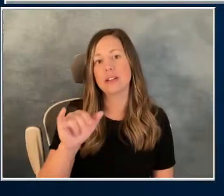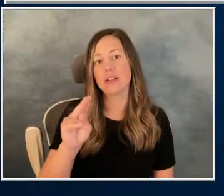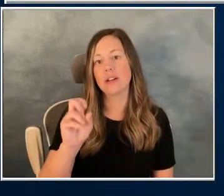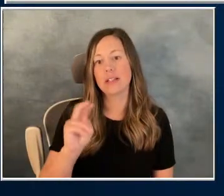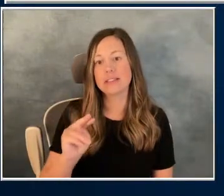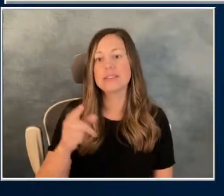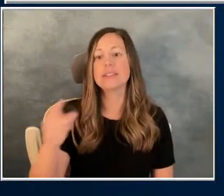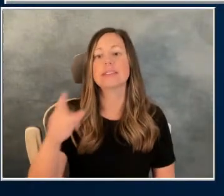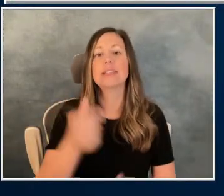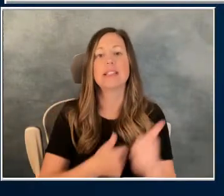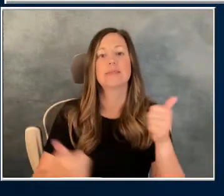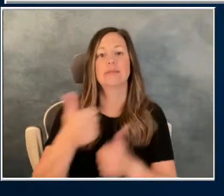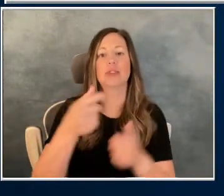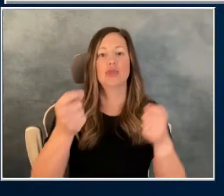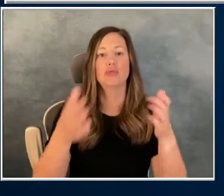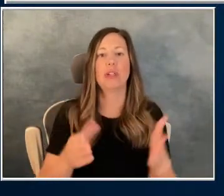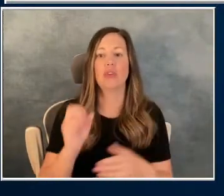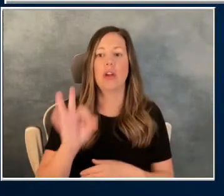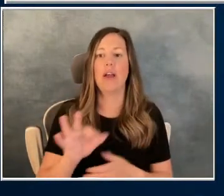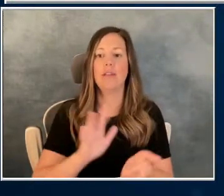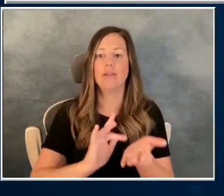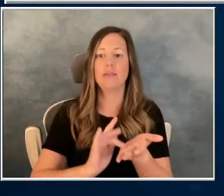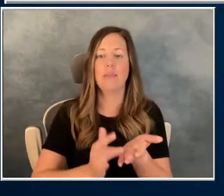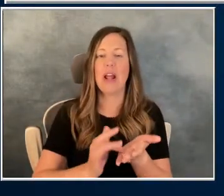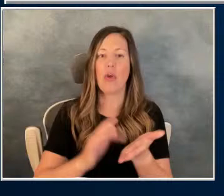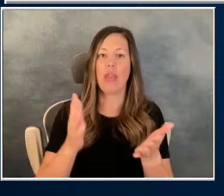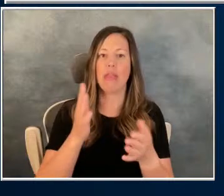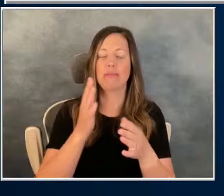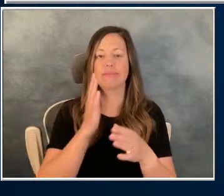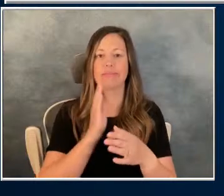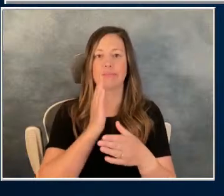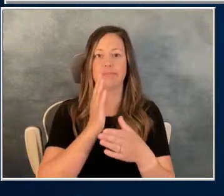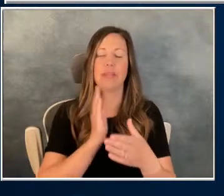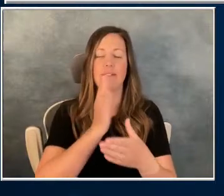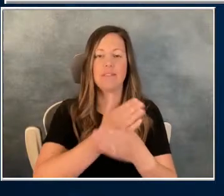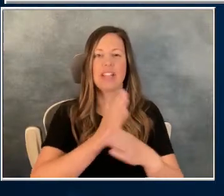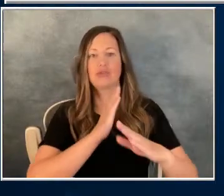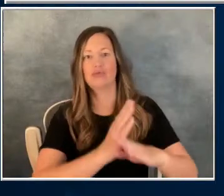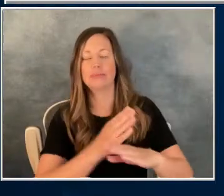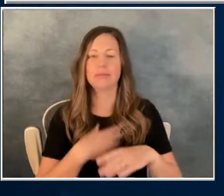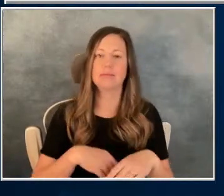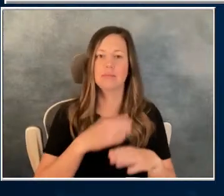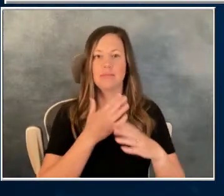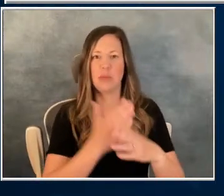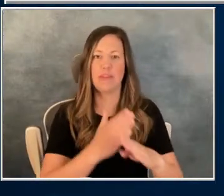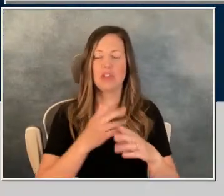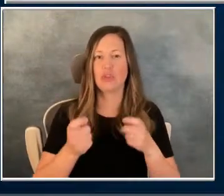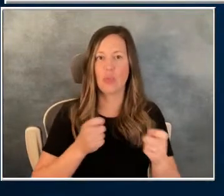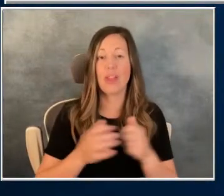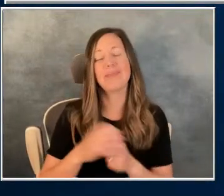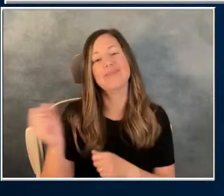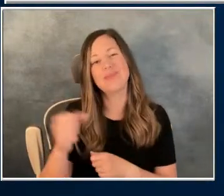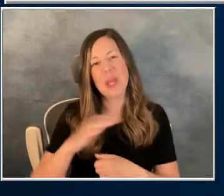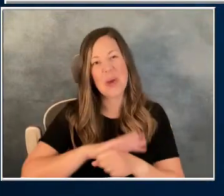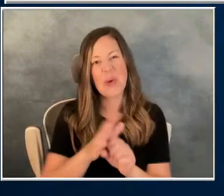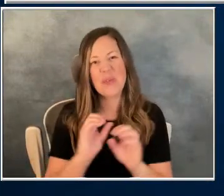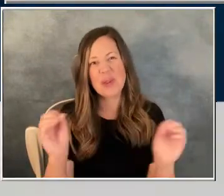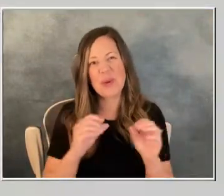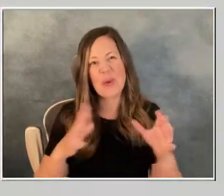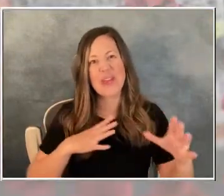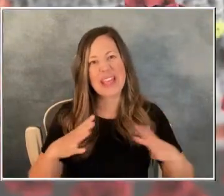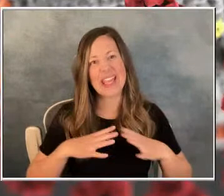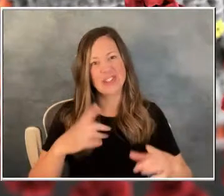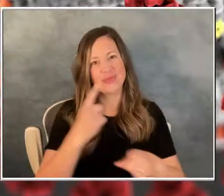and Control. Hopefully the numbers are nice and low, though. Yeah, COVID doesn't get a vacation, that's for sure. However, again, the impact on